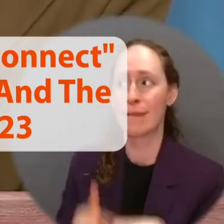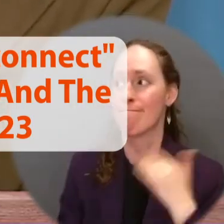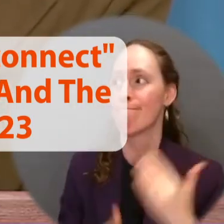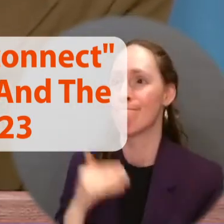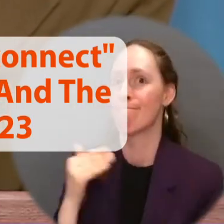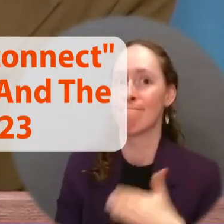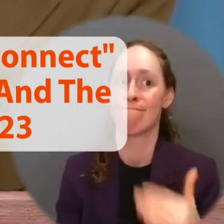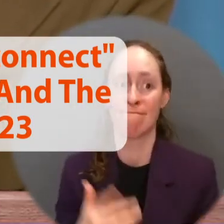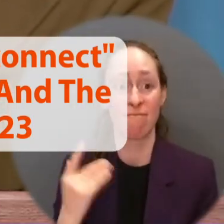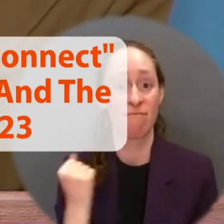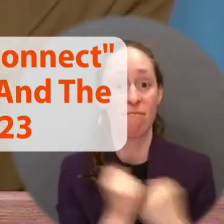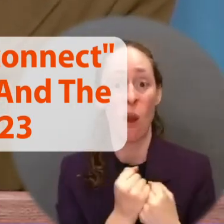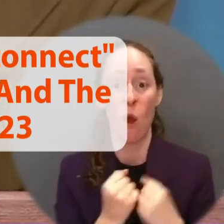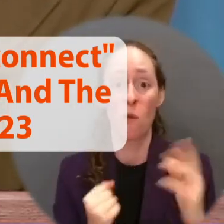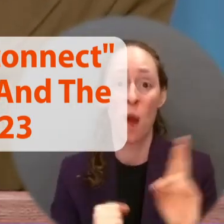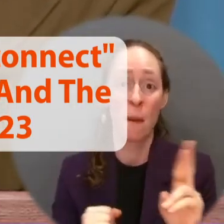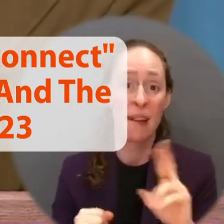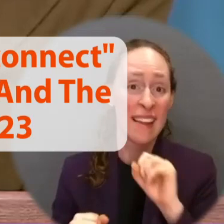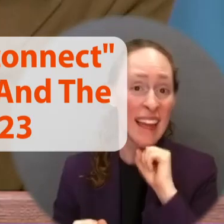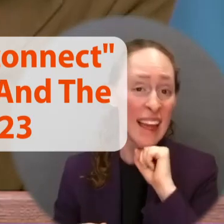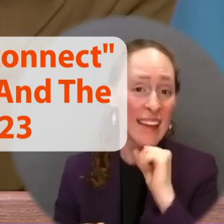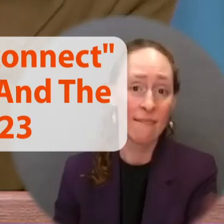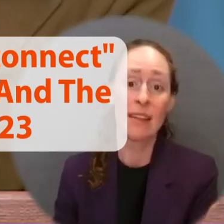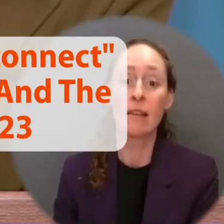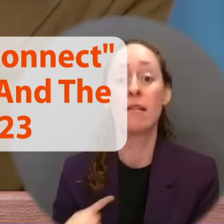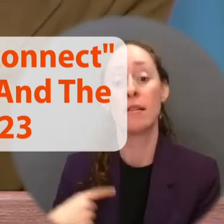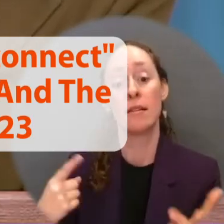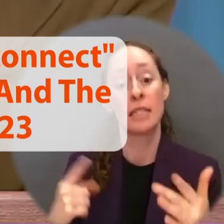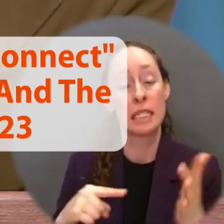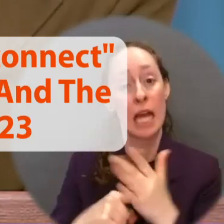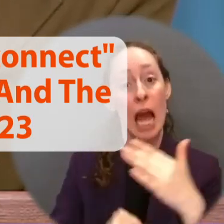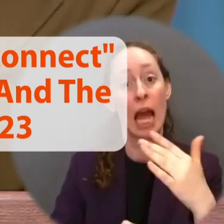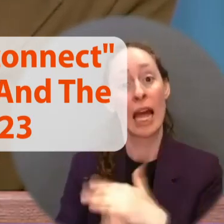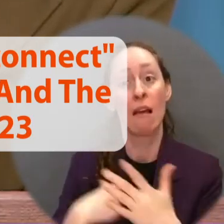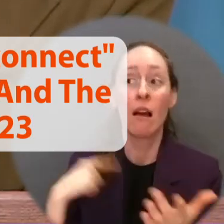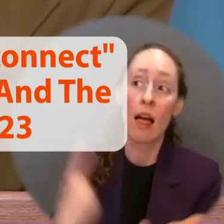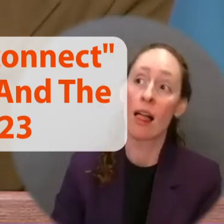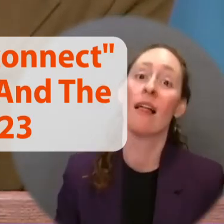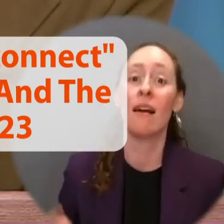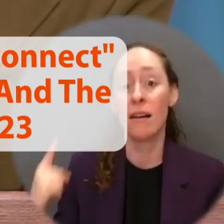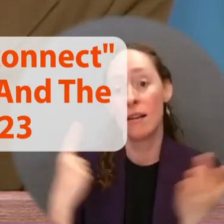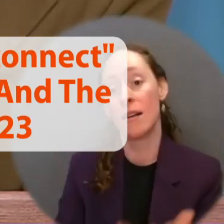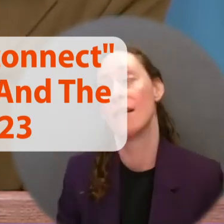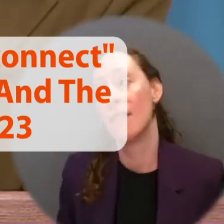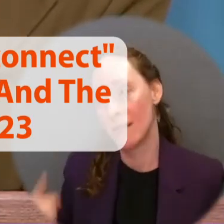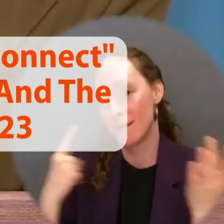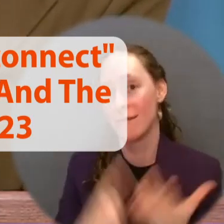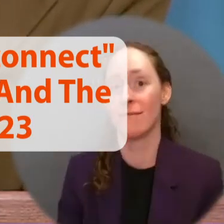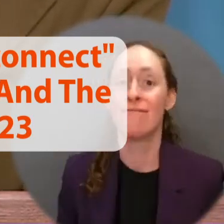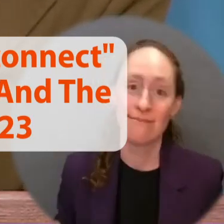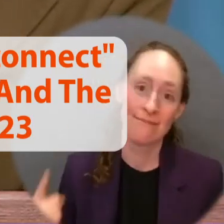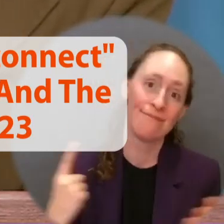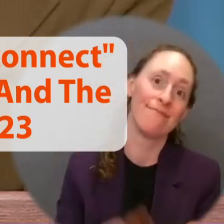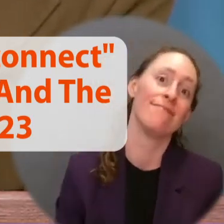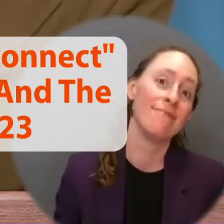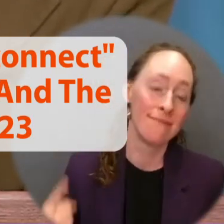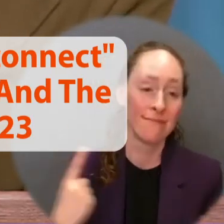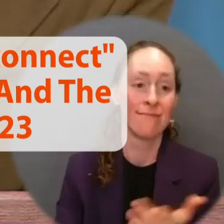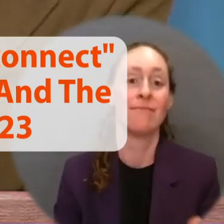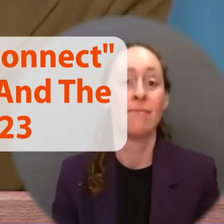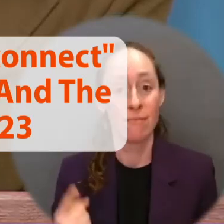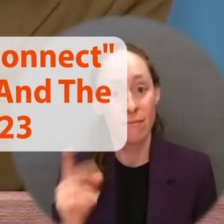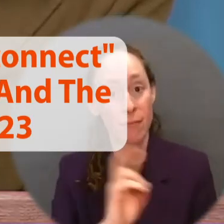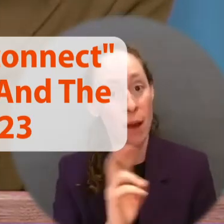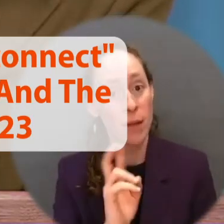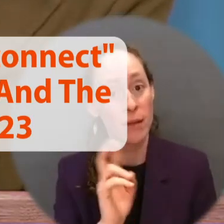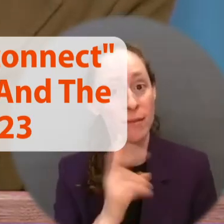limit, something that we've been talking about for months. Again, a manufacturer crisis. There is a process here. Republicans are refusing to use the process. They